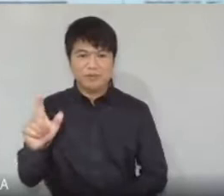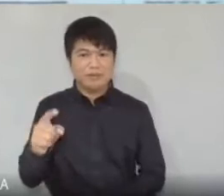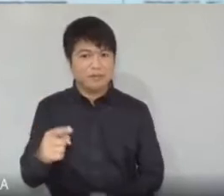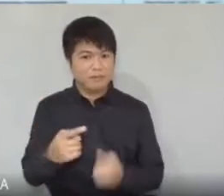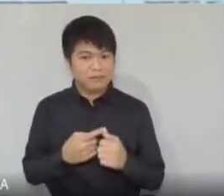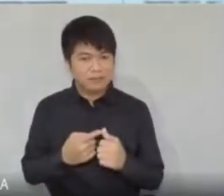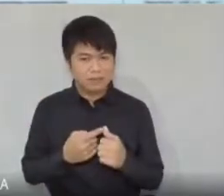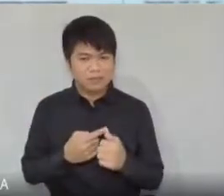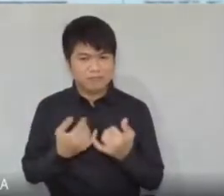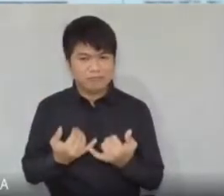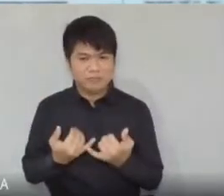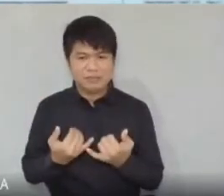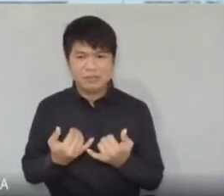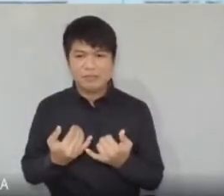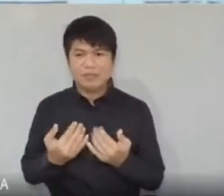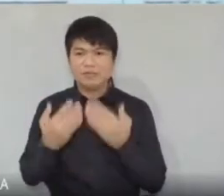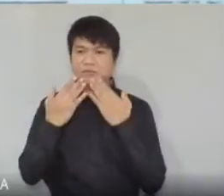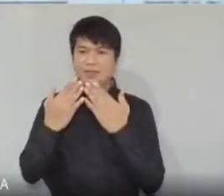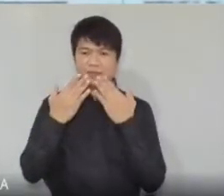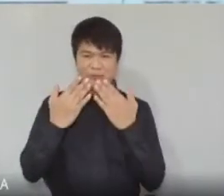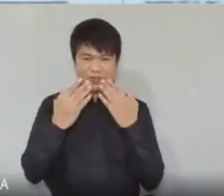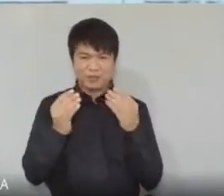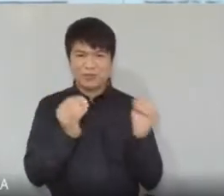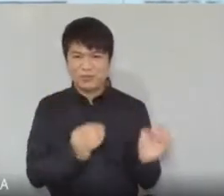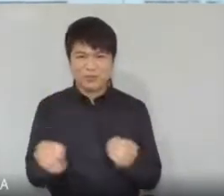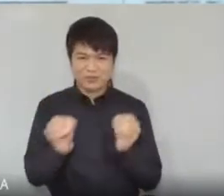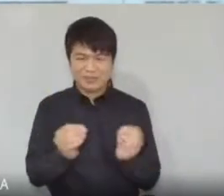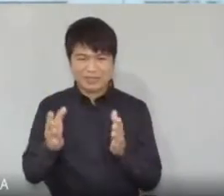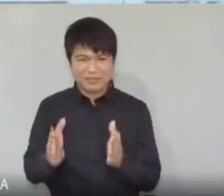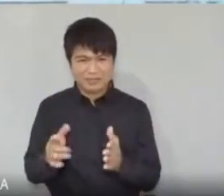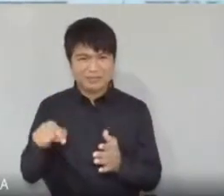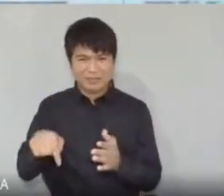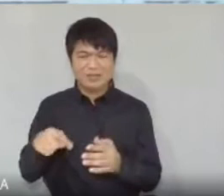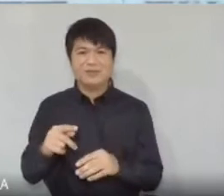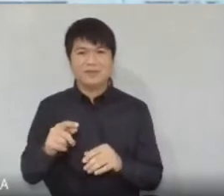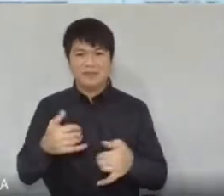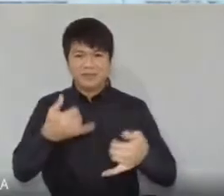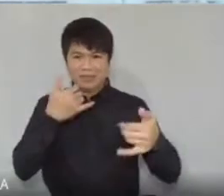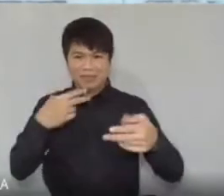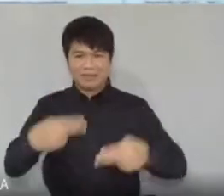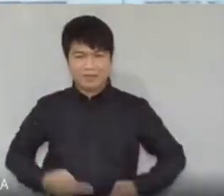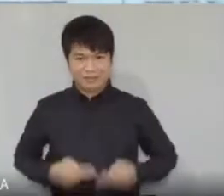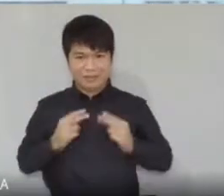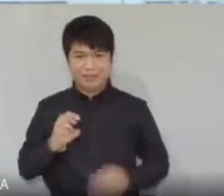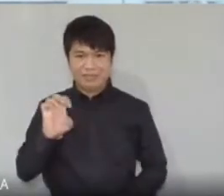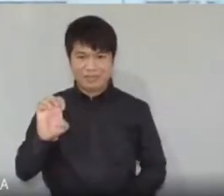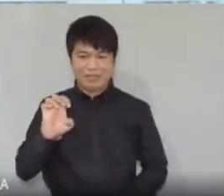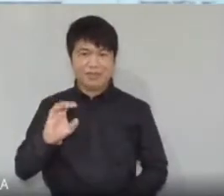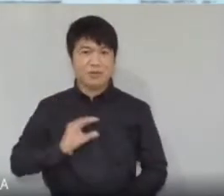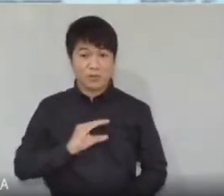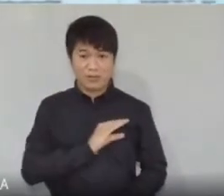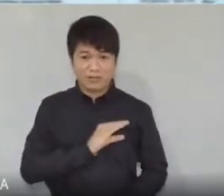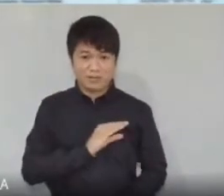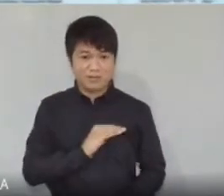Taguig as the one of the presenter for this launching. As we know, on